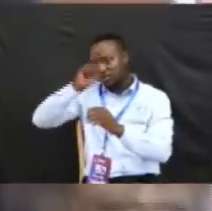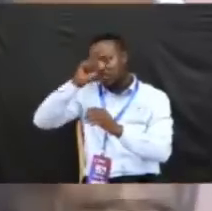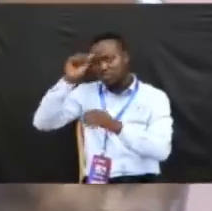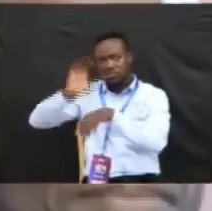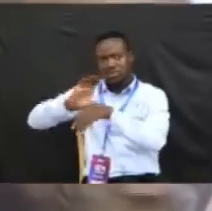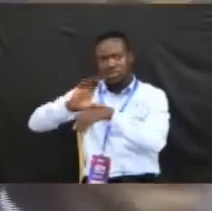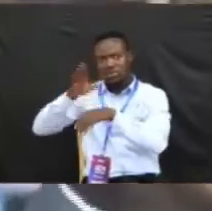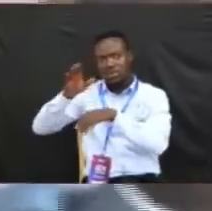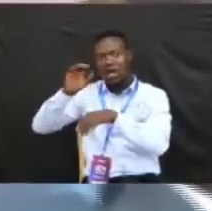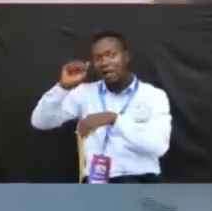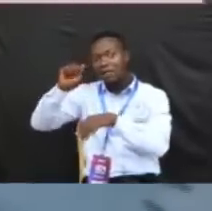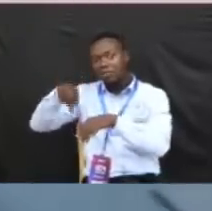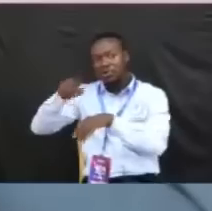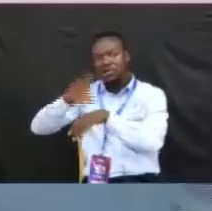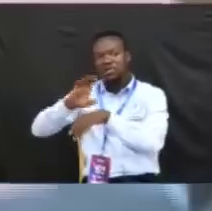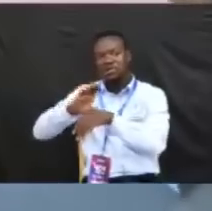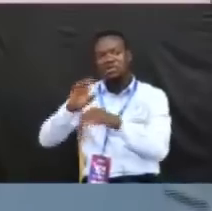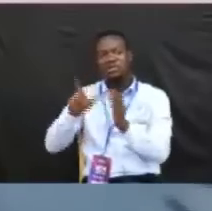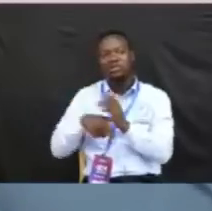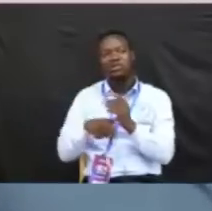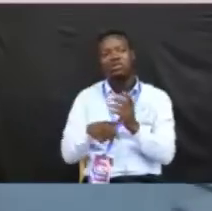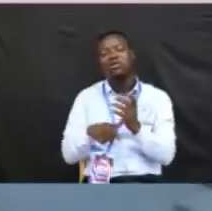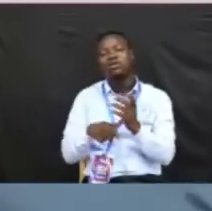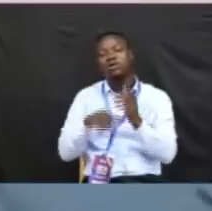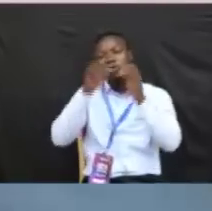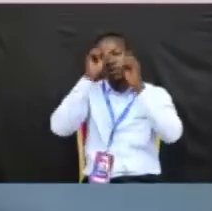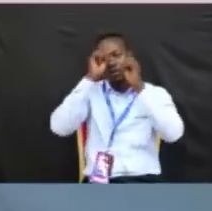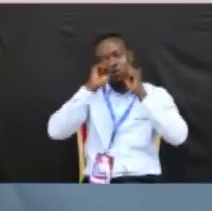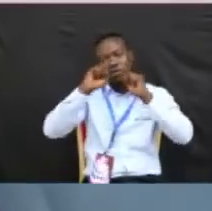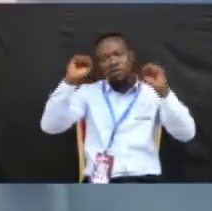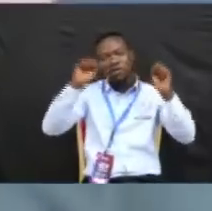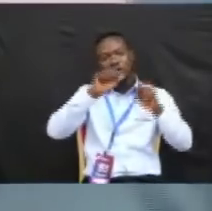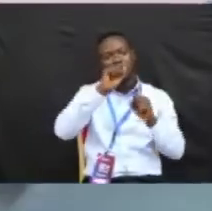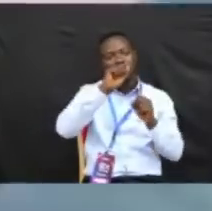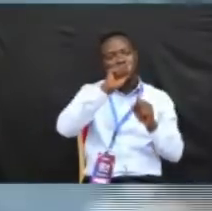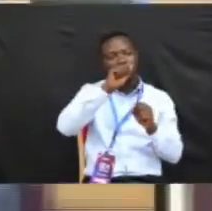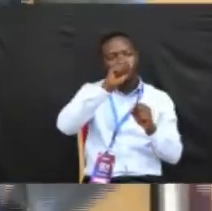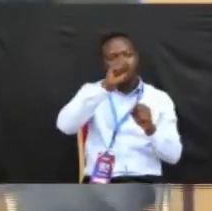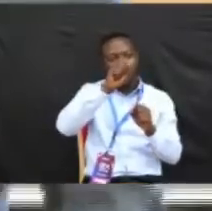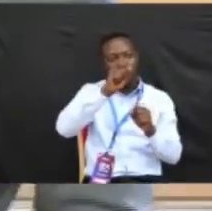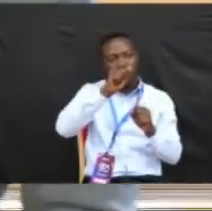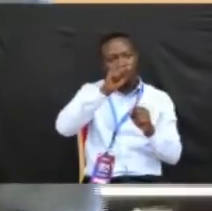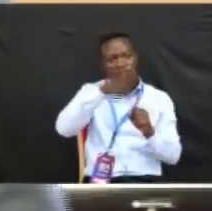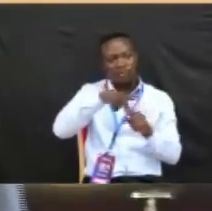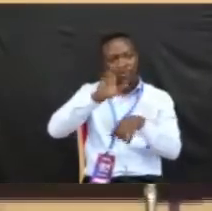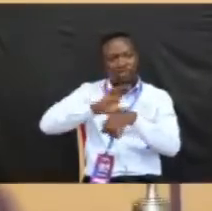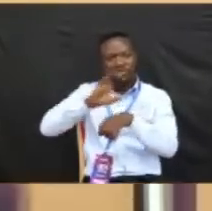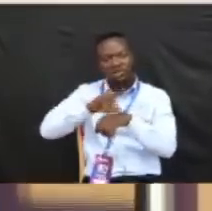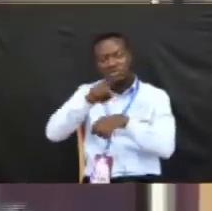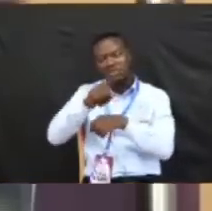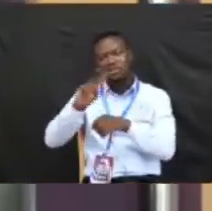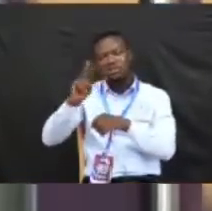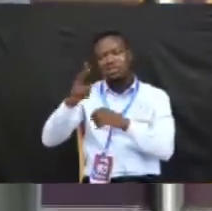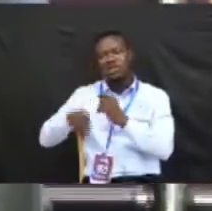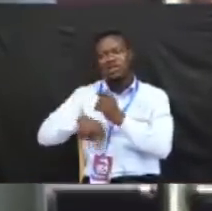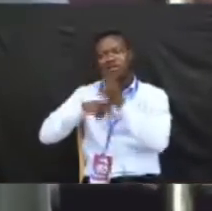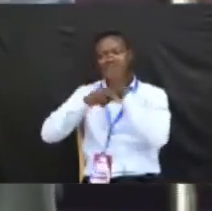apostle Dr. Aon Aminina, President of the Apostolic Church. Second vice president,